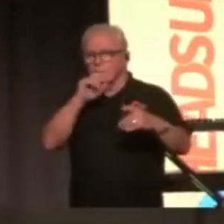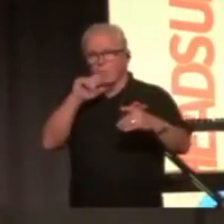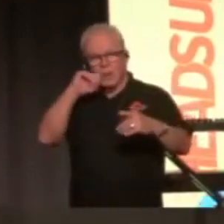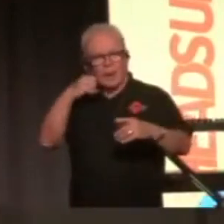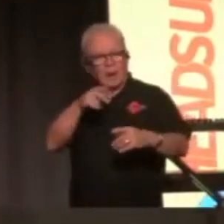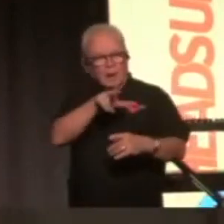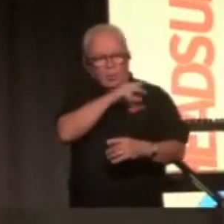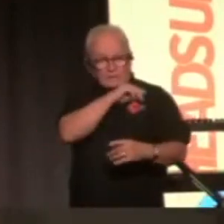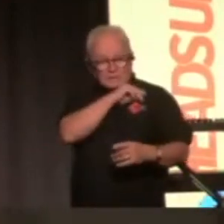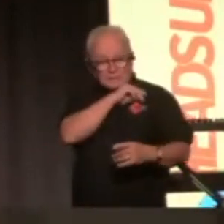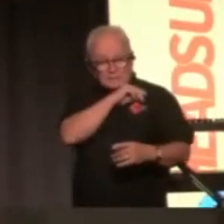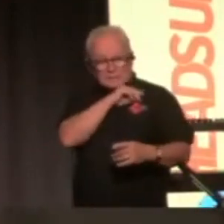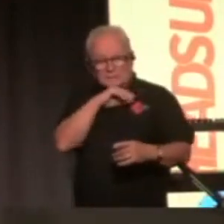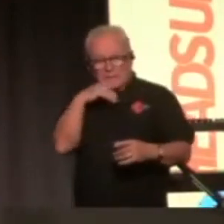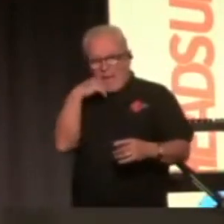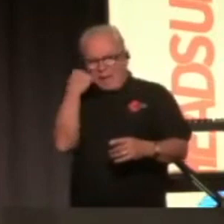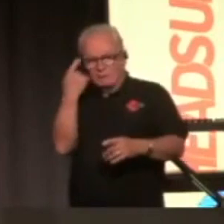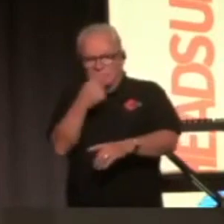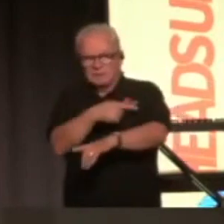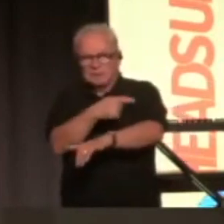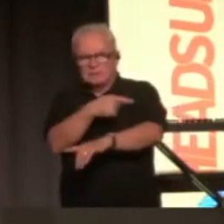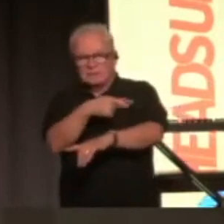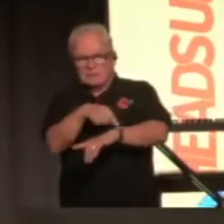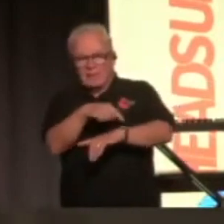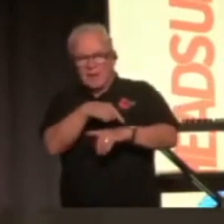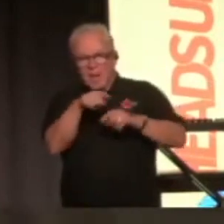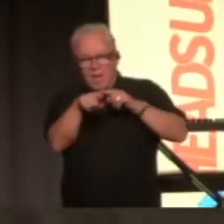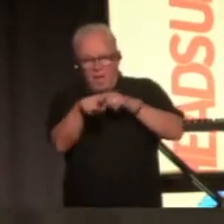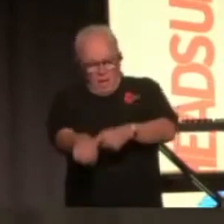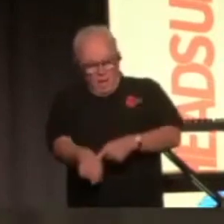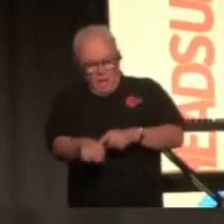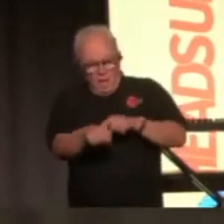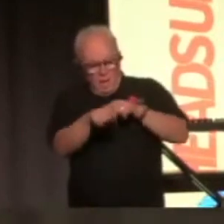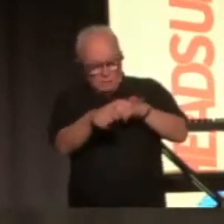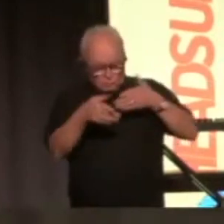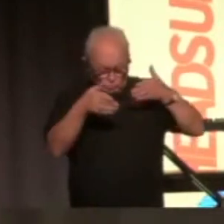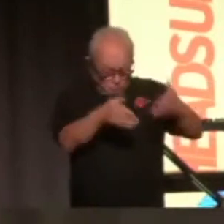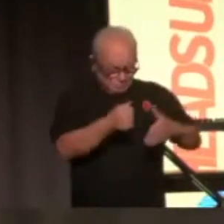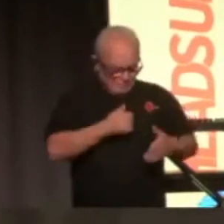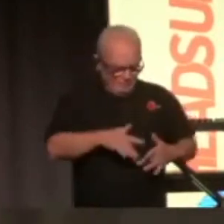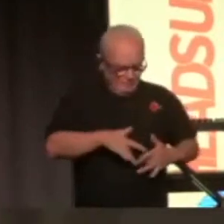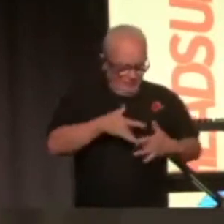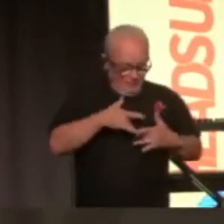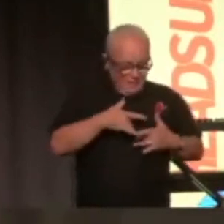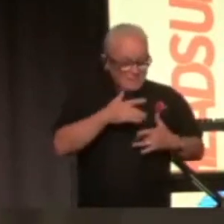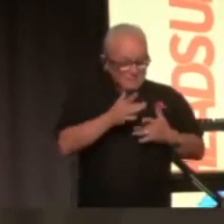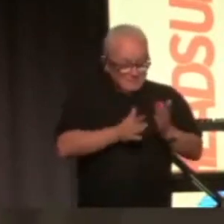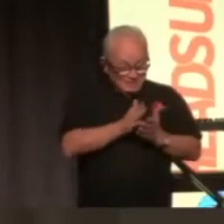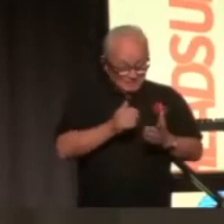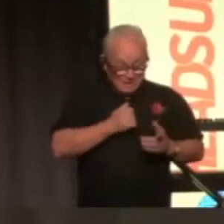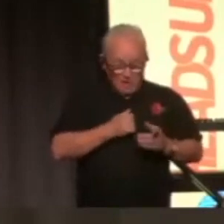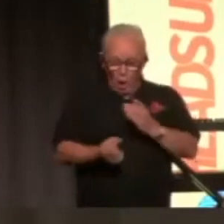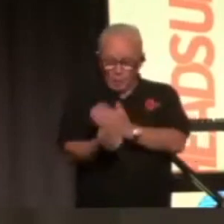You see, every time you operate in your feelings and you are canceling out opportunities to be blessed of the